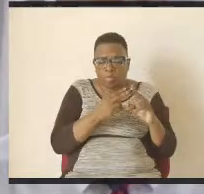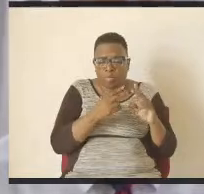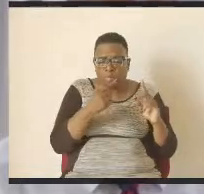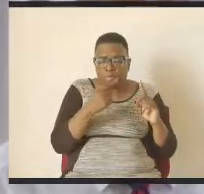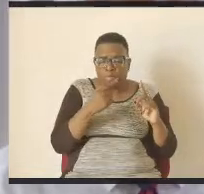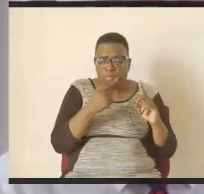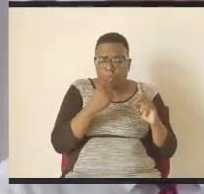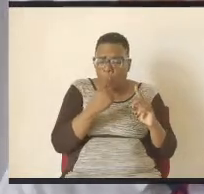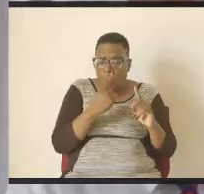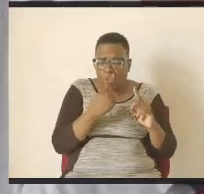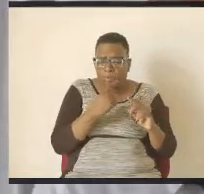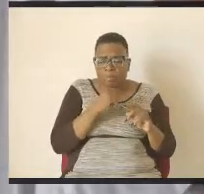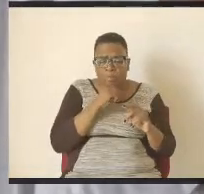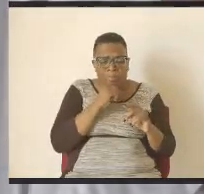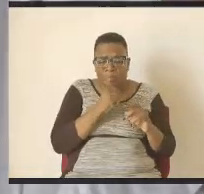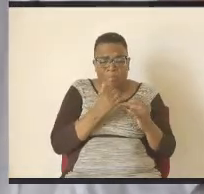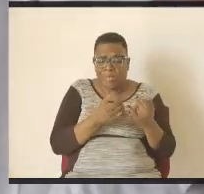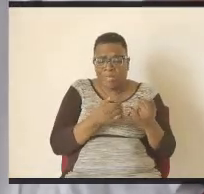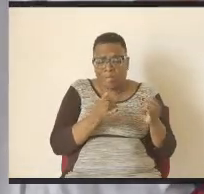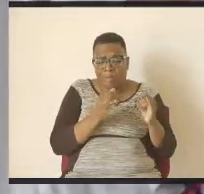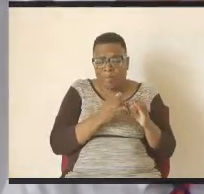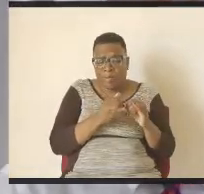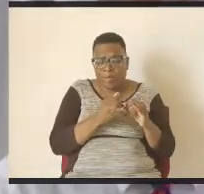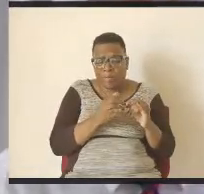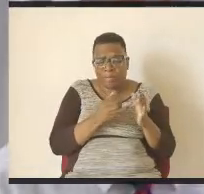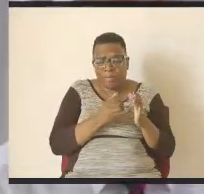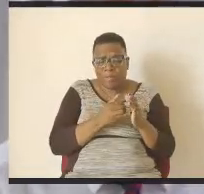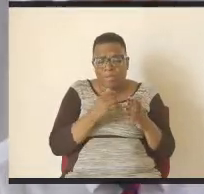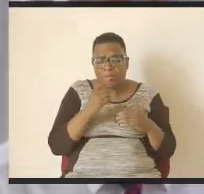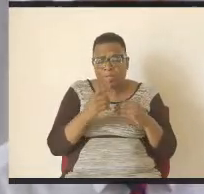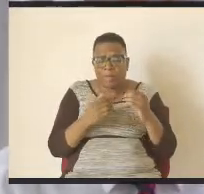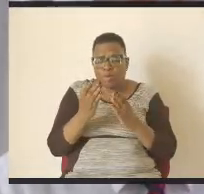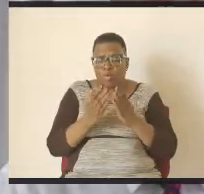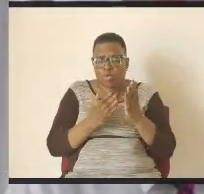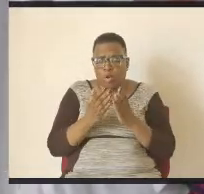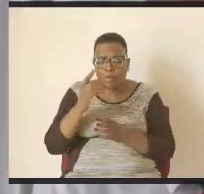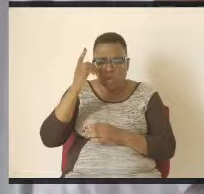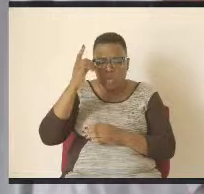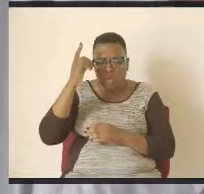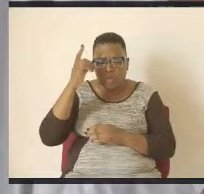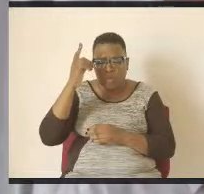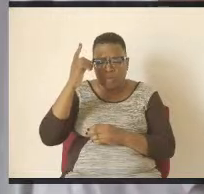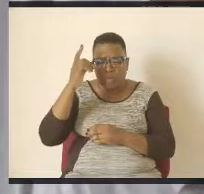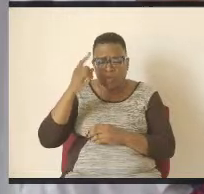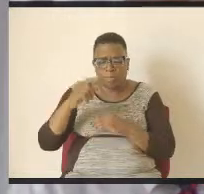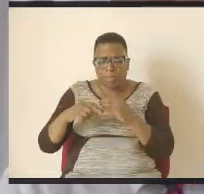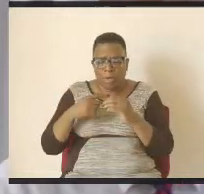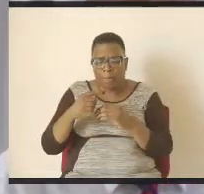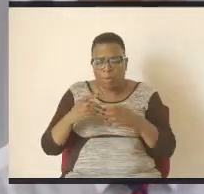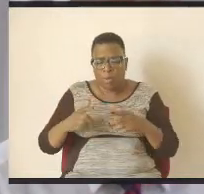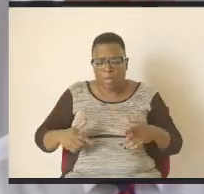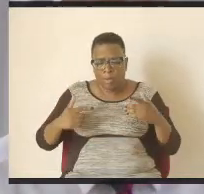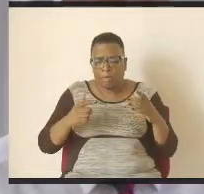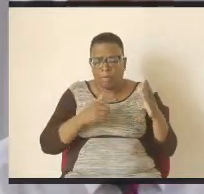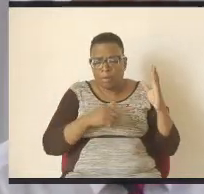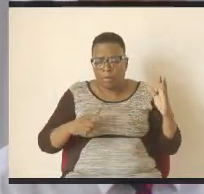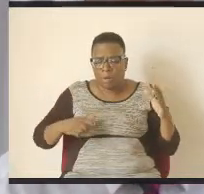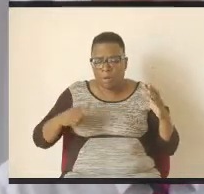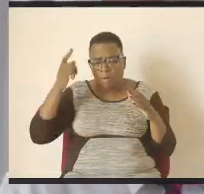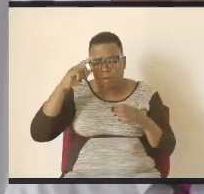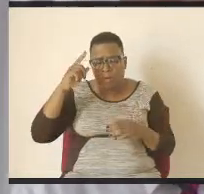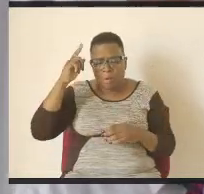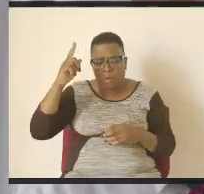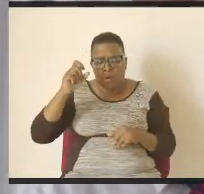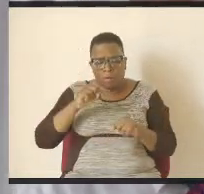not important. It is really all about serving you, about living, Lord, for you.